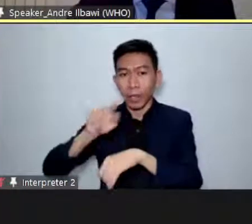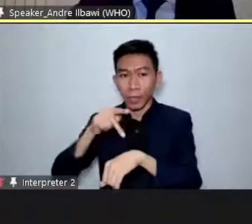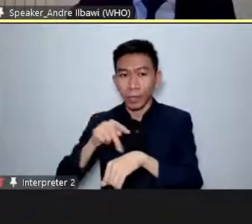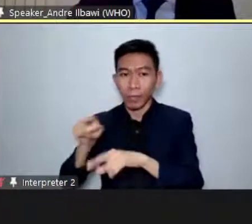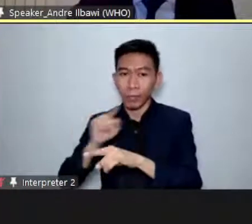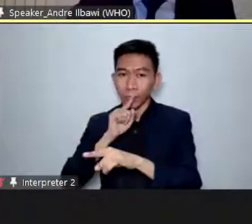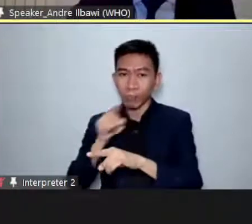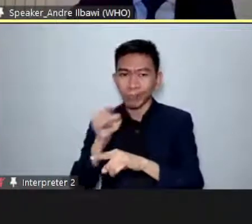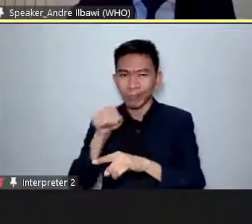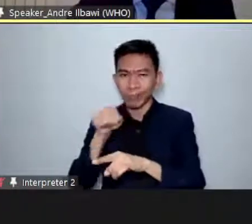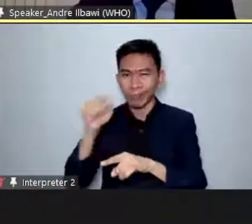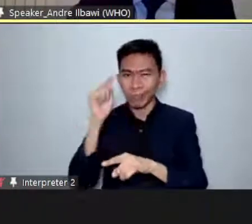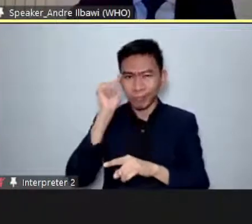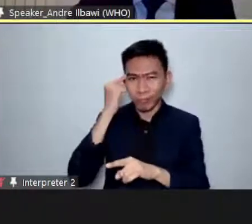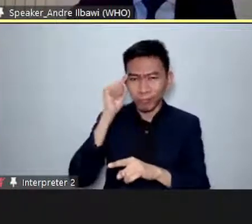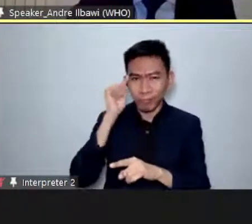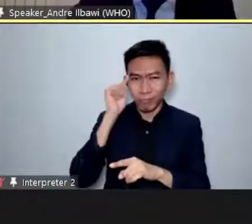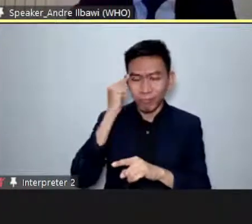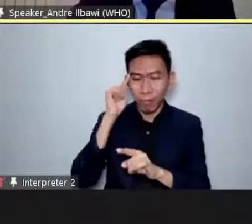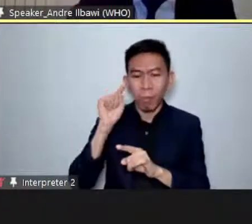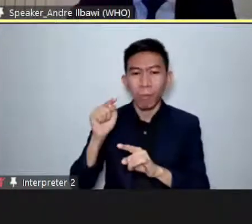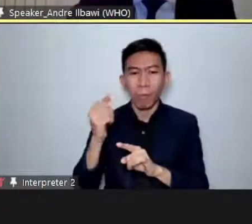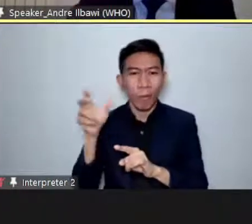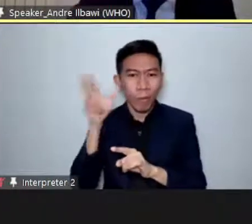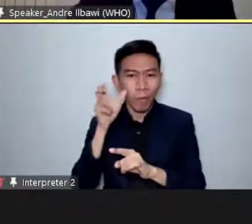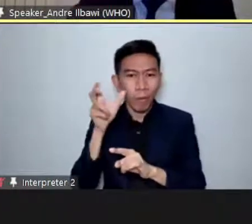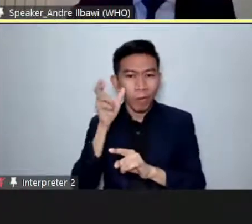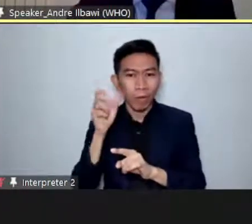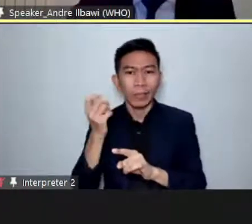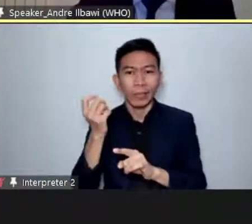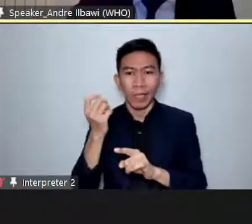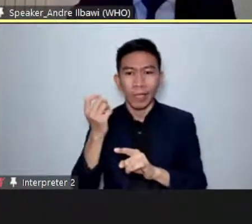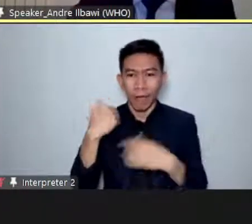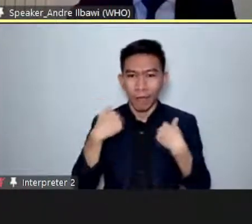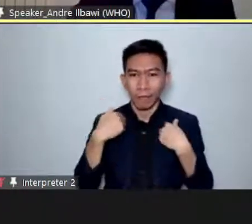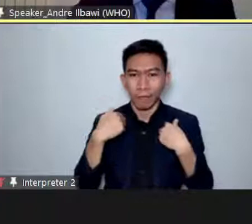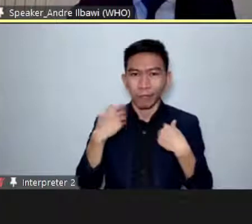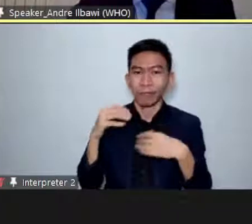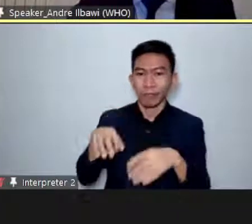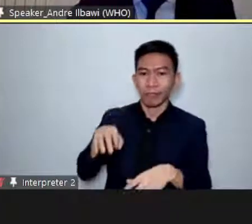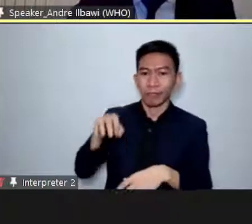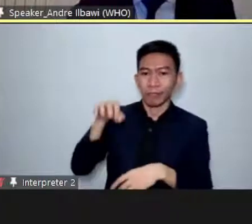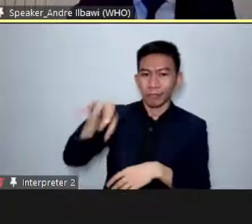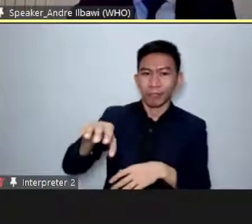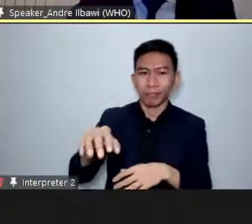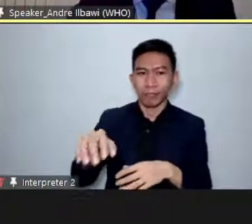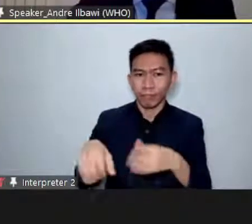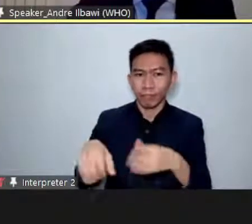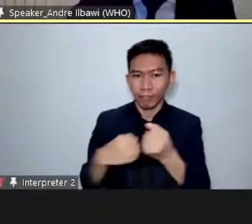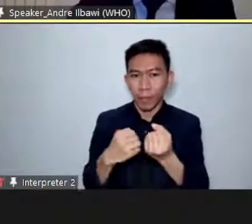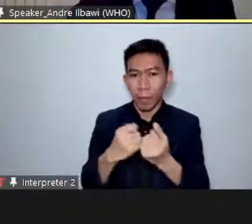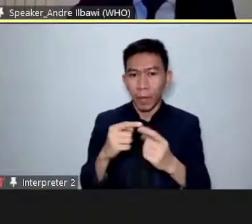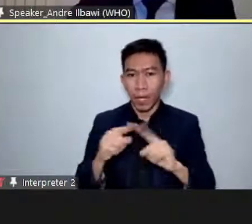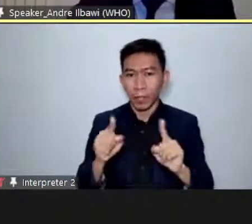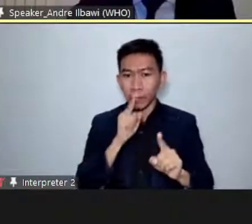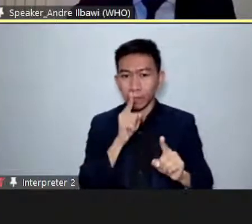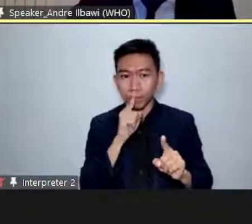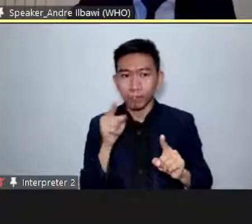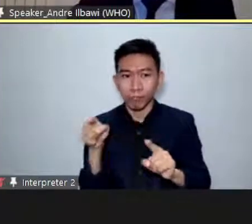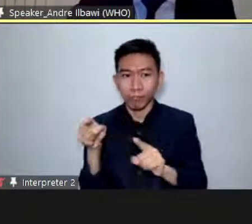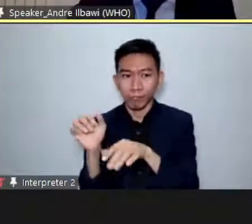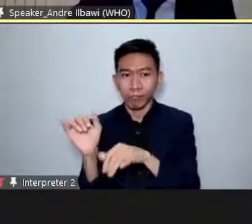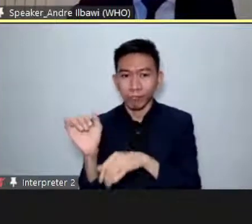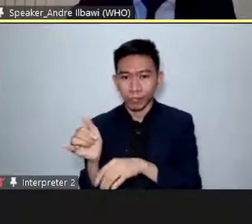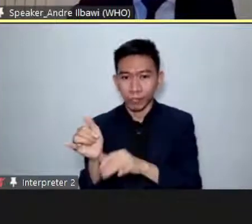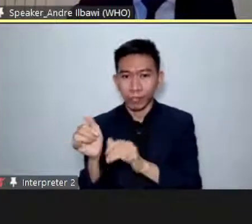about this, as we just heard. You are already making the necessary investments. But the reality is still that in countries